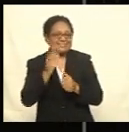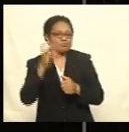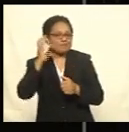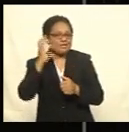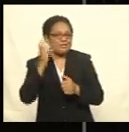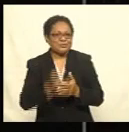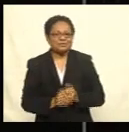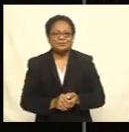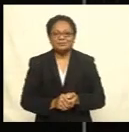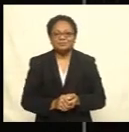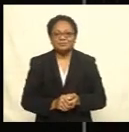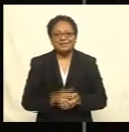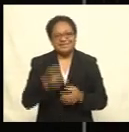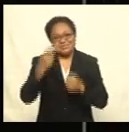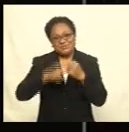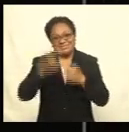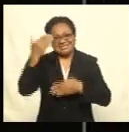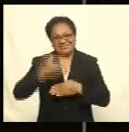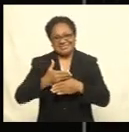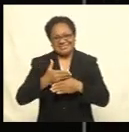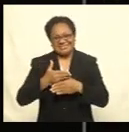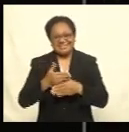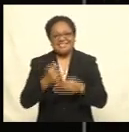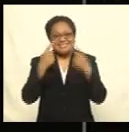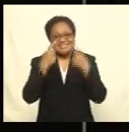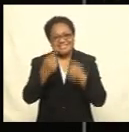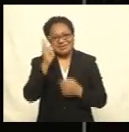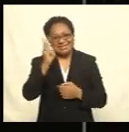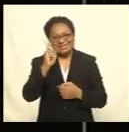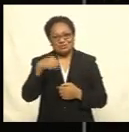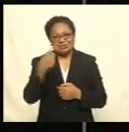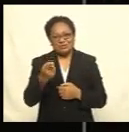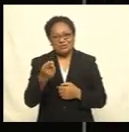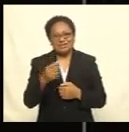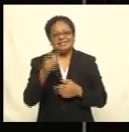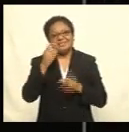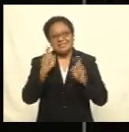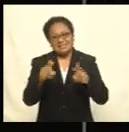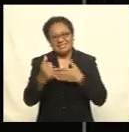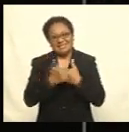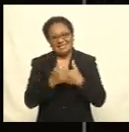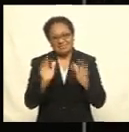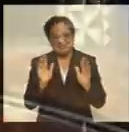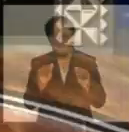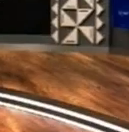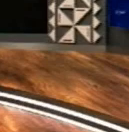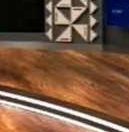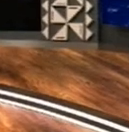That's your news this evening. I'll see you again tomorrow. Until then, stay safe. Modemanda.